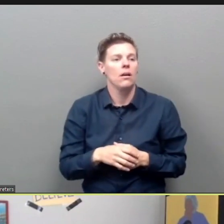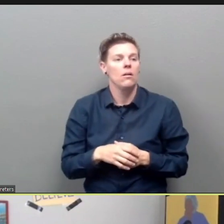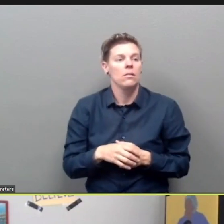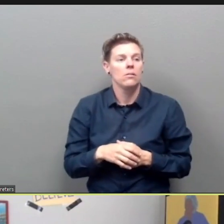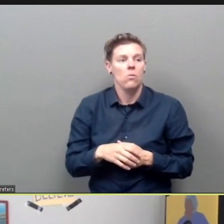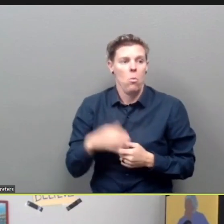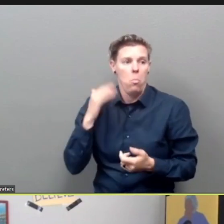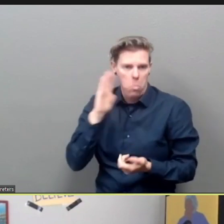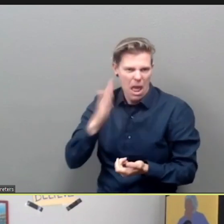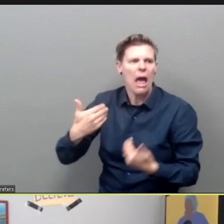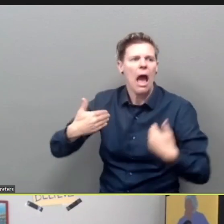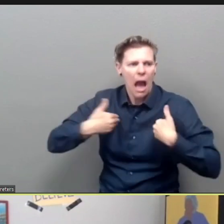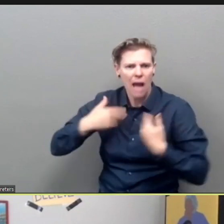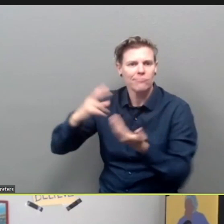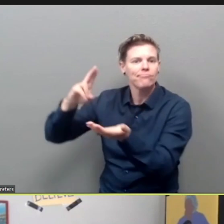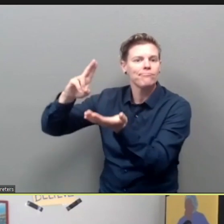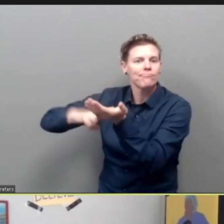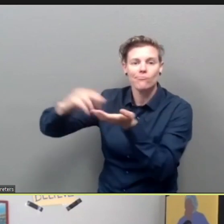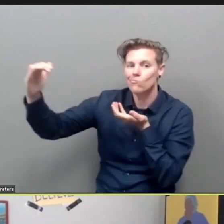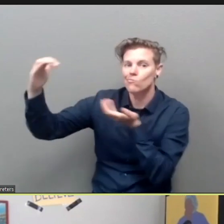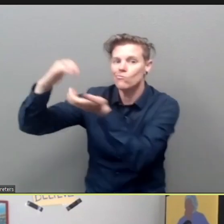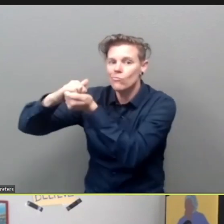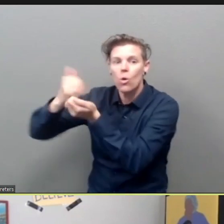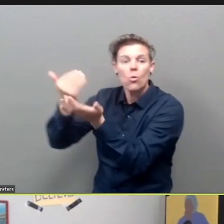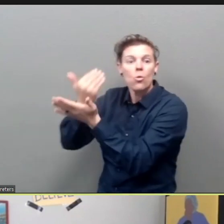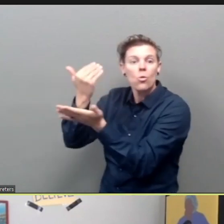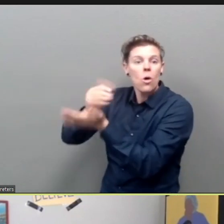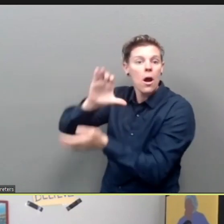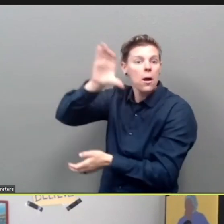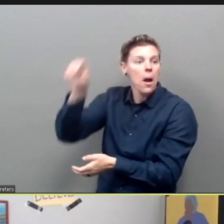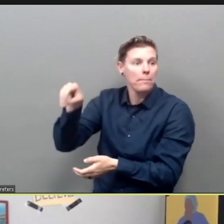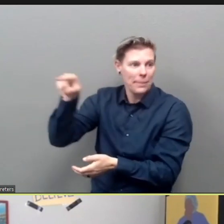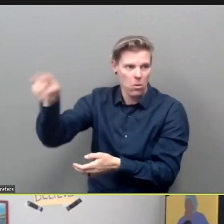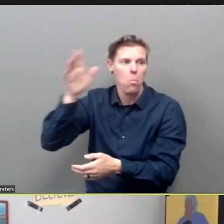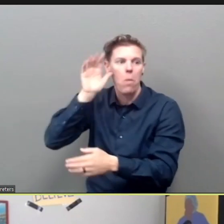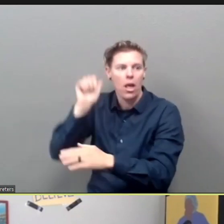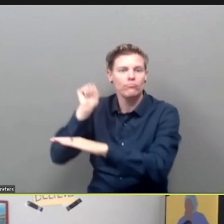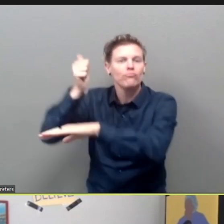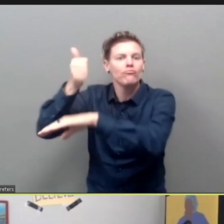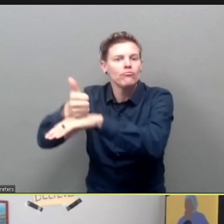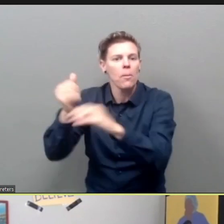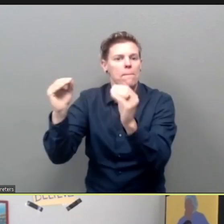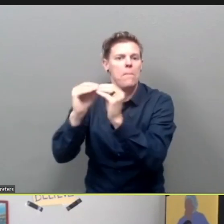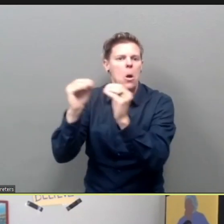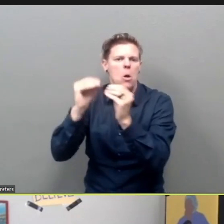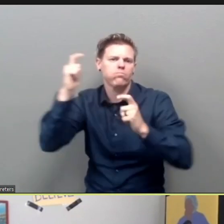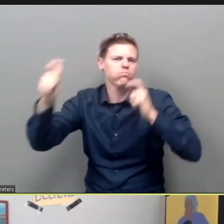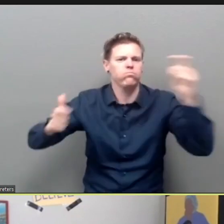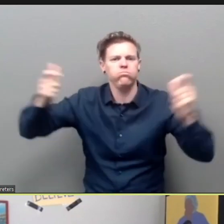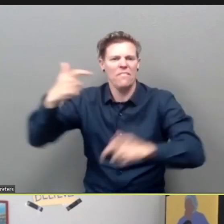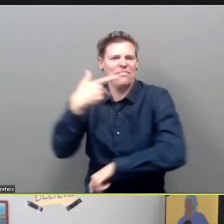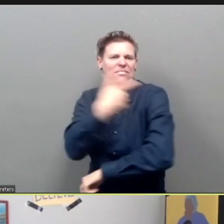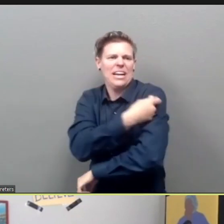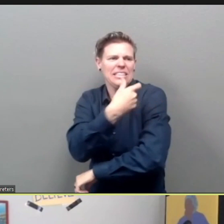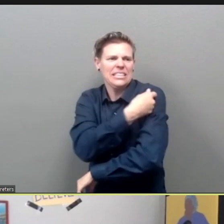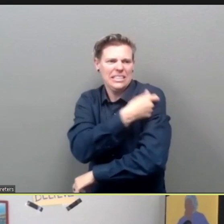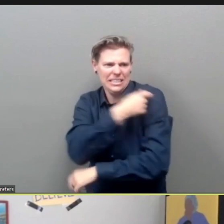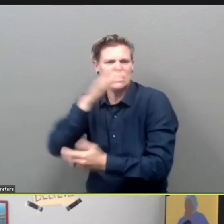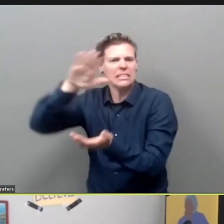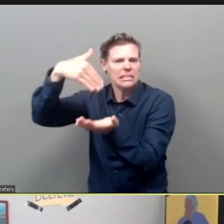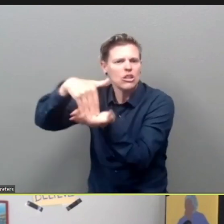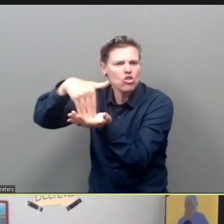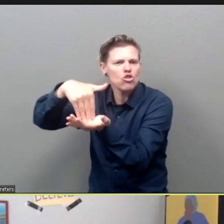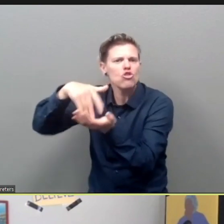15th, who will provide other vaccination sites that are larger. But yeah, it'll be a mix. But we're